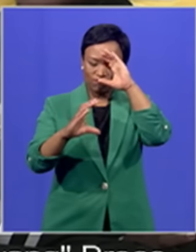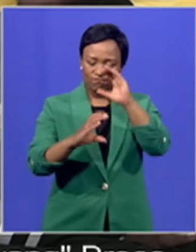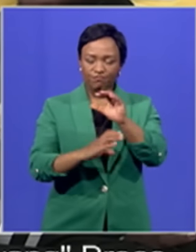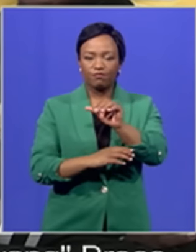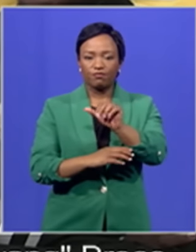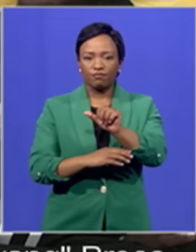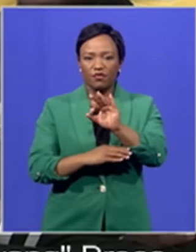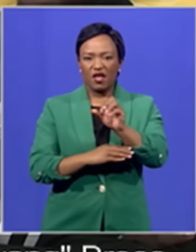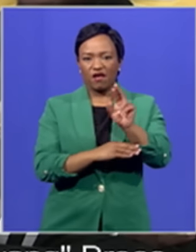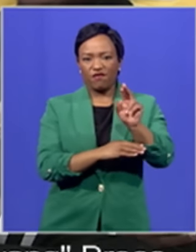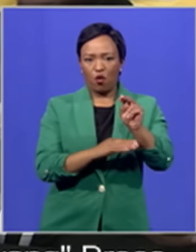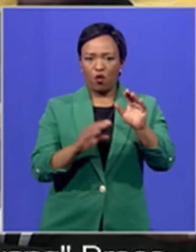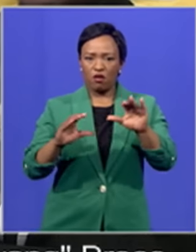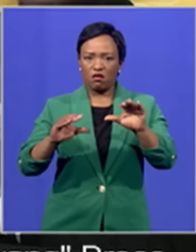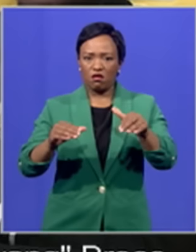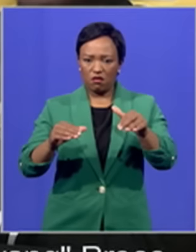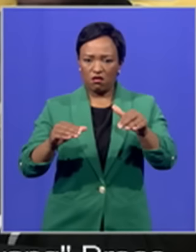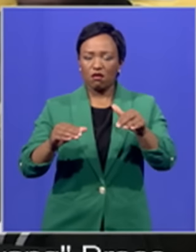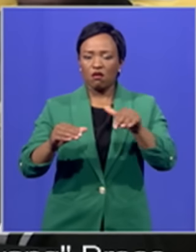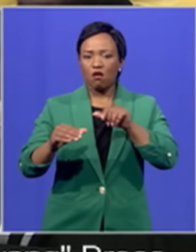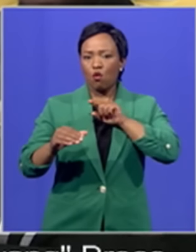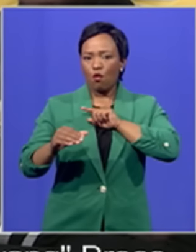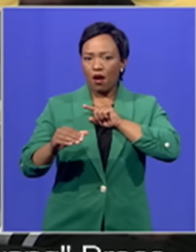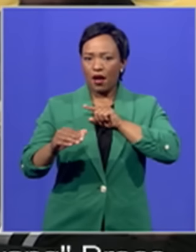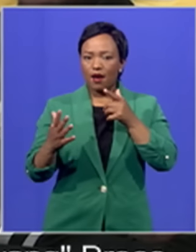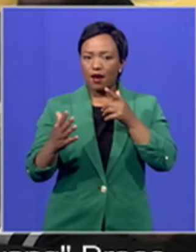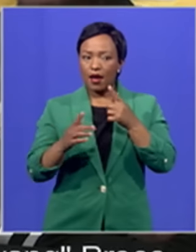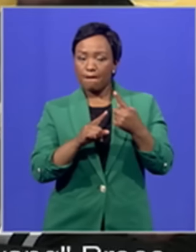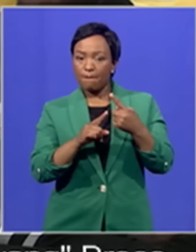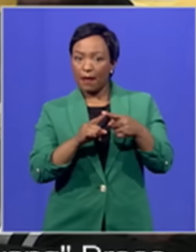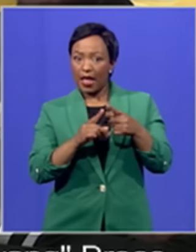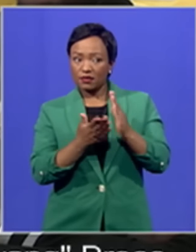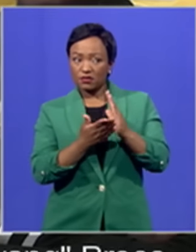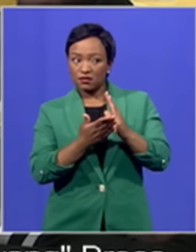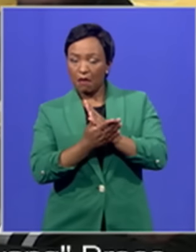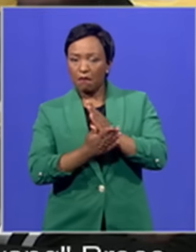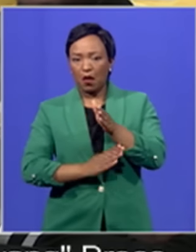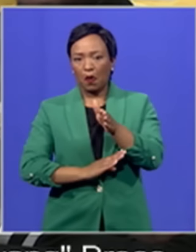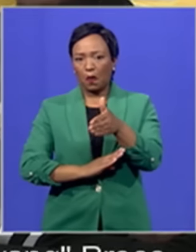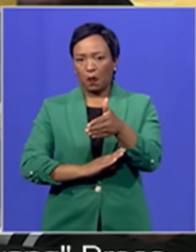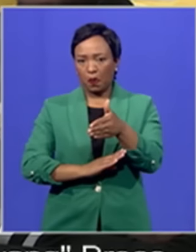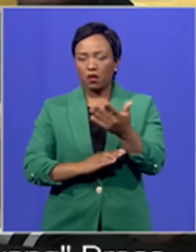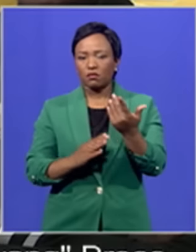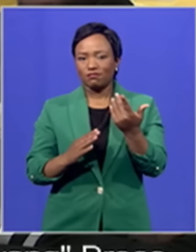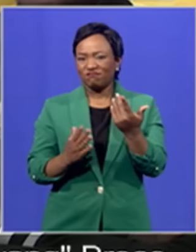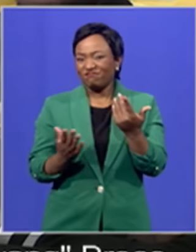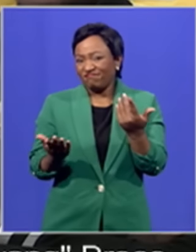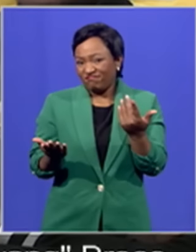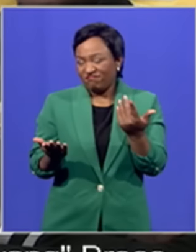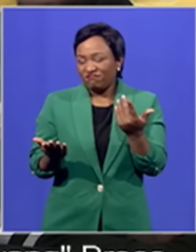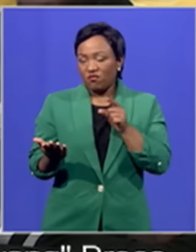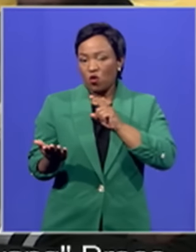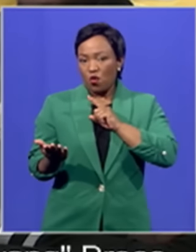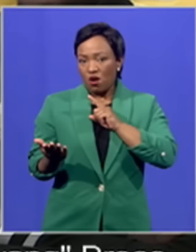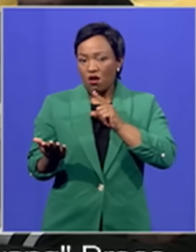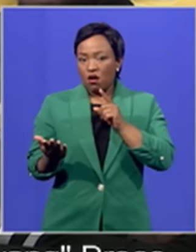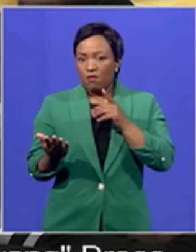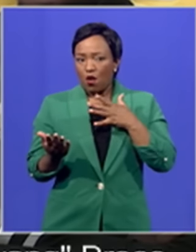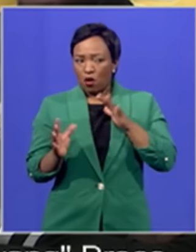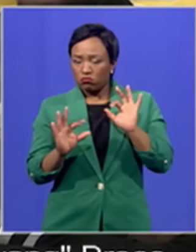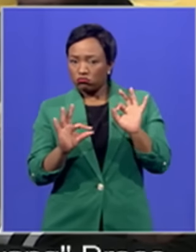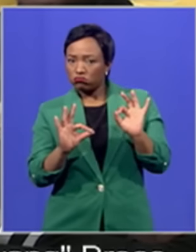And that's why maybe some players are not there. And that's why also I want to have a good